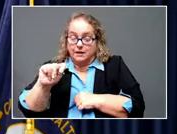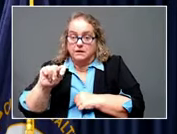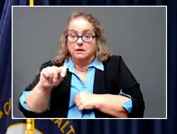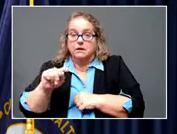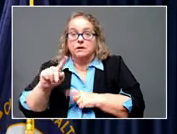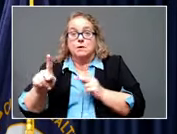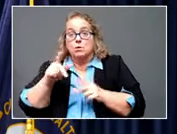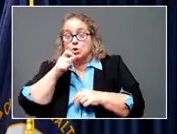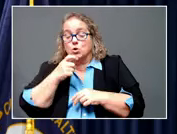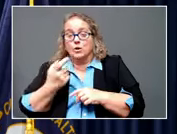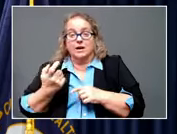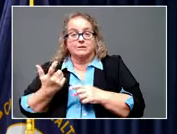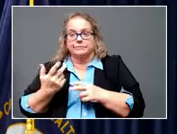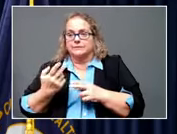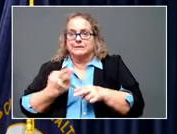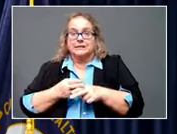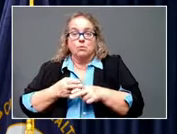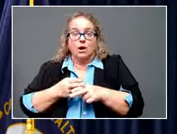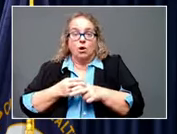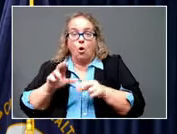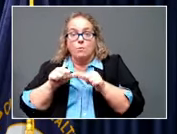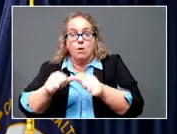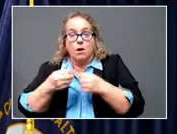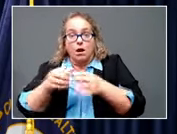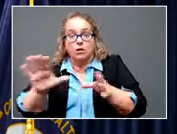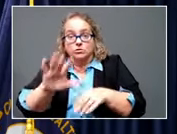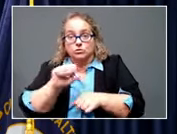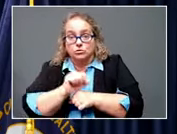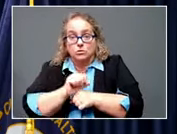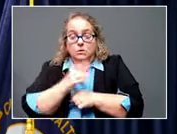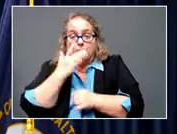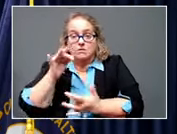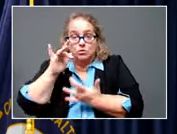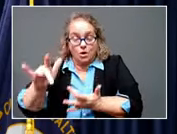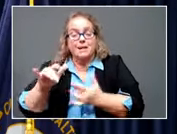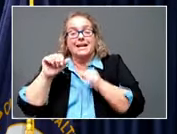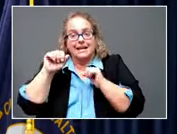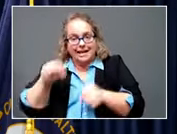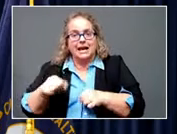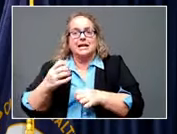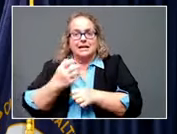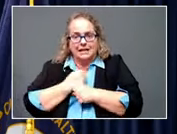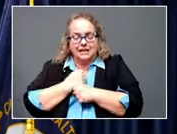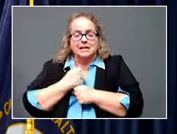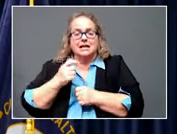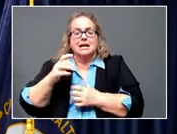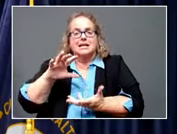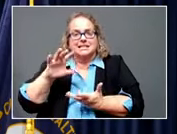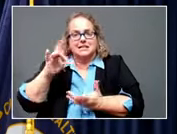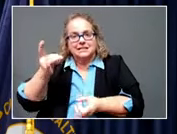lost their jobs because of the tornadoes that swept through Kentucky are eligible to receive disaster relief